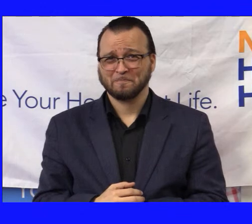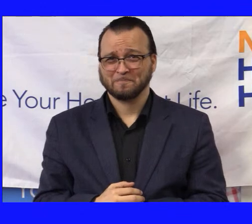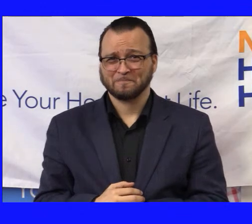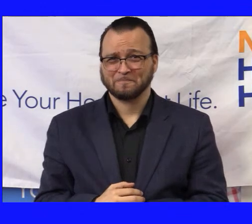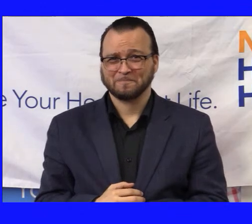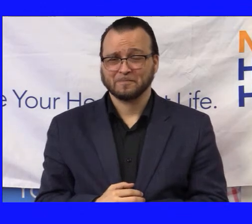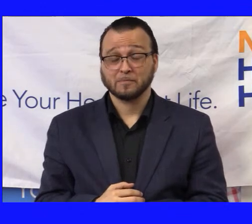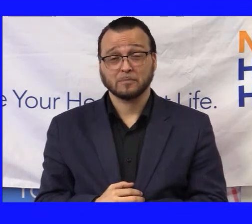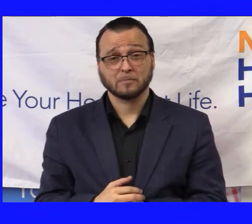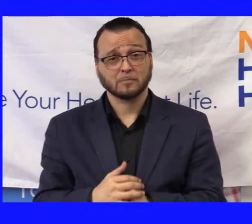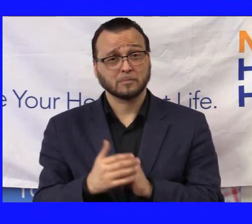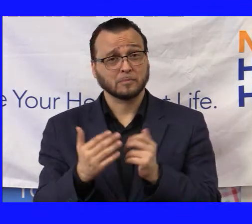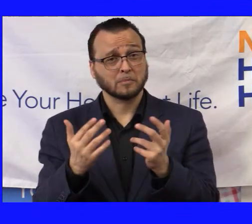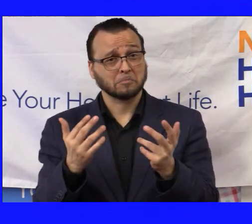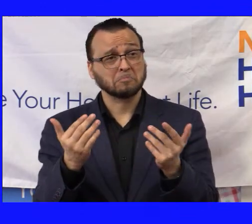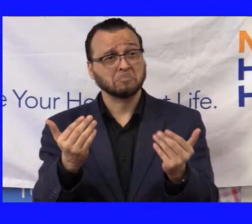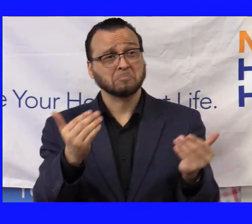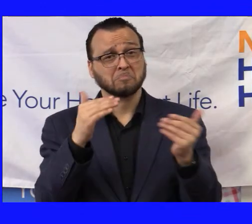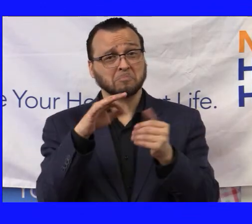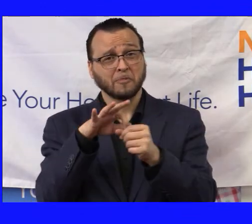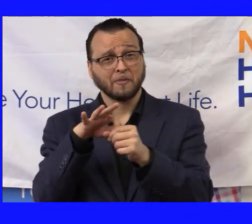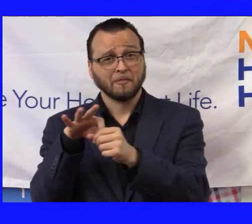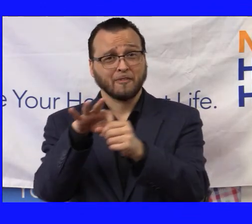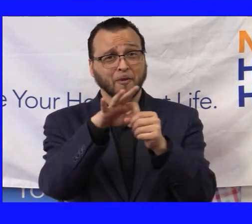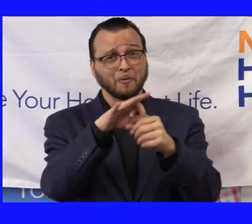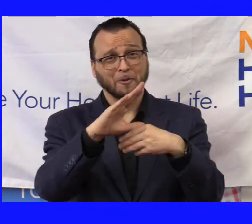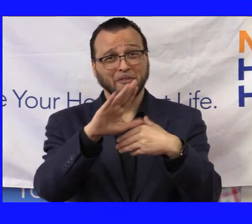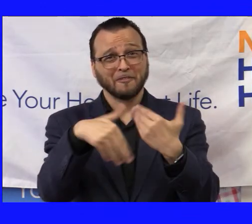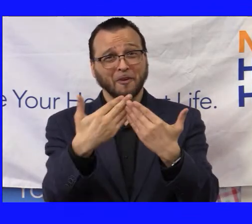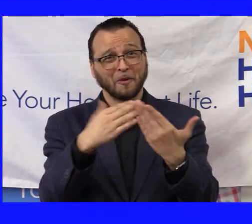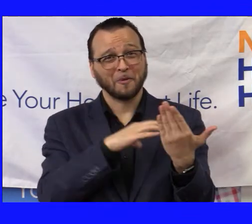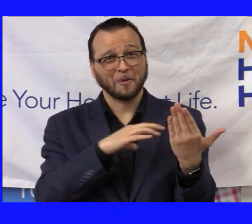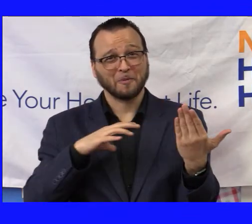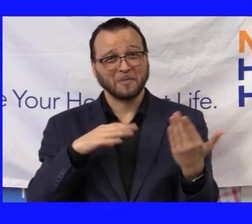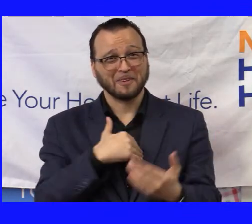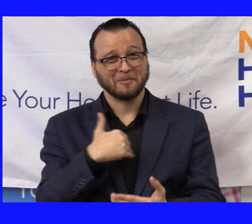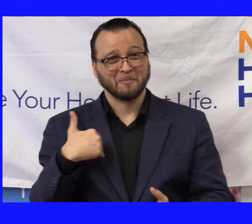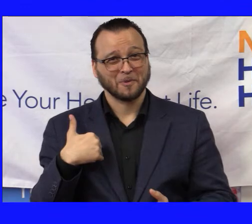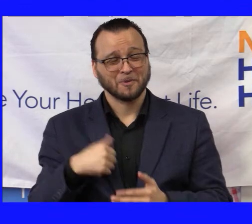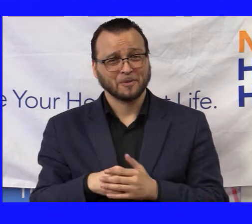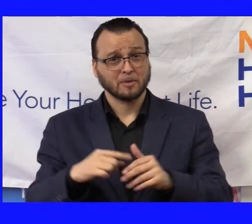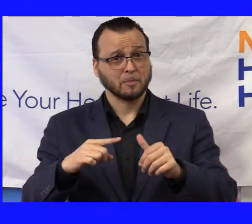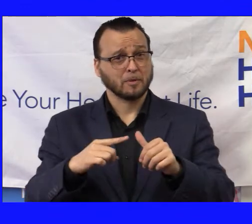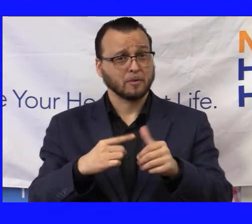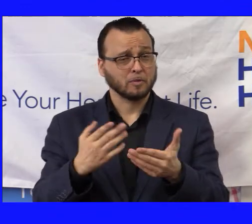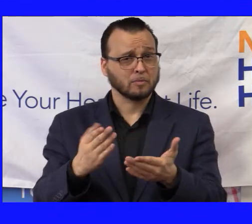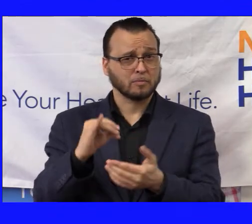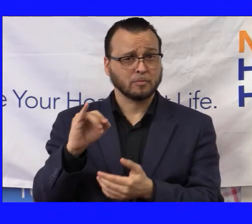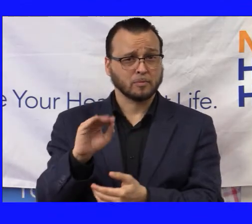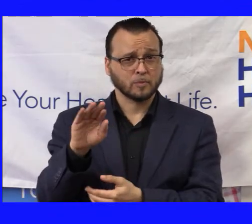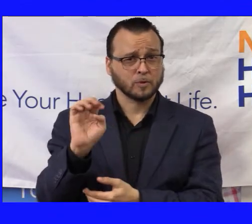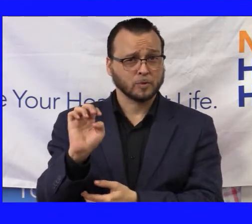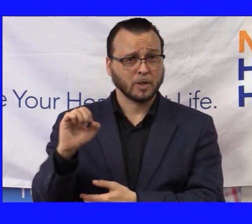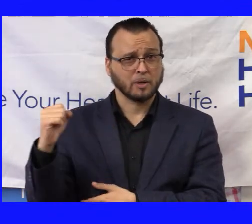I would like to take a vote of all the committee members. First, Jose. Yes.